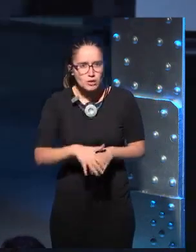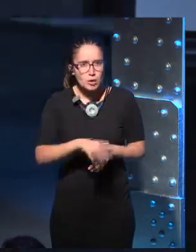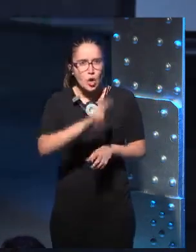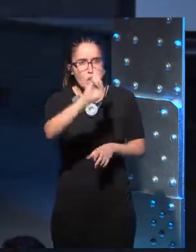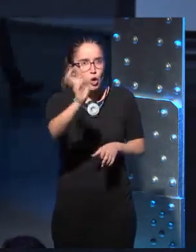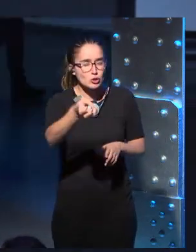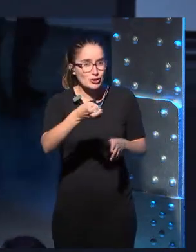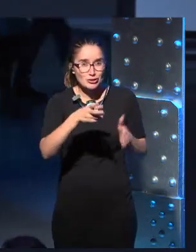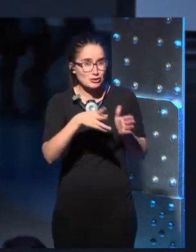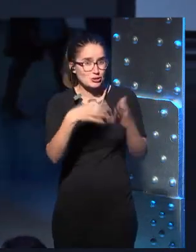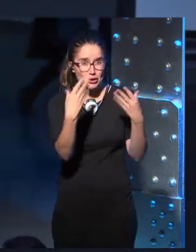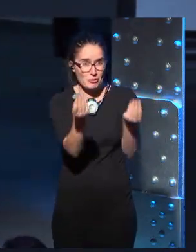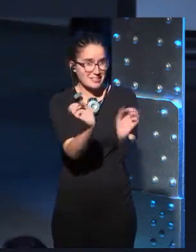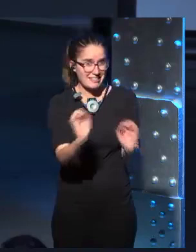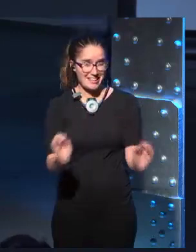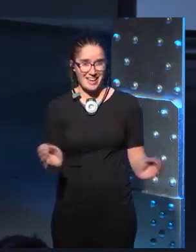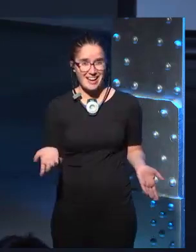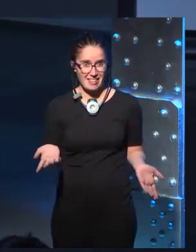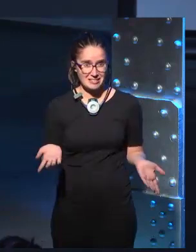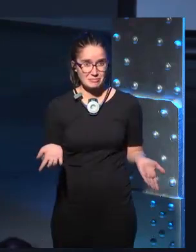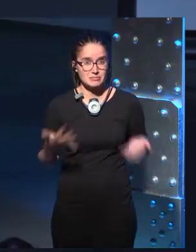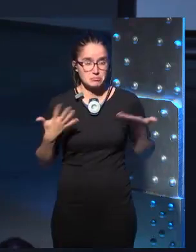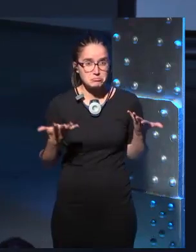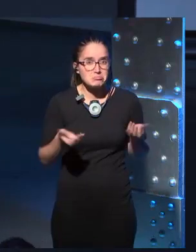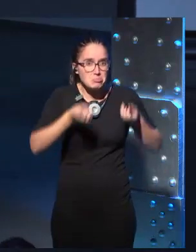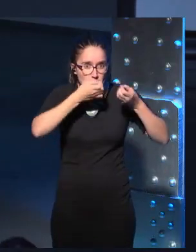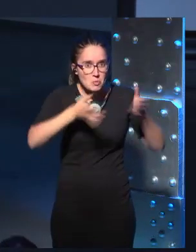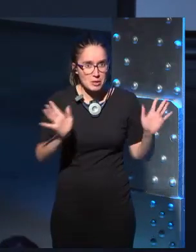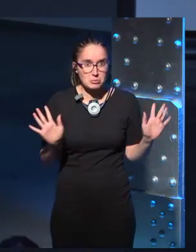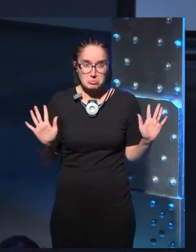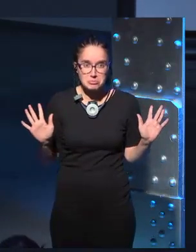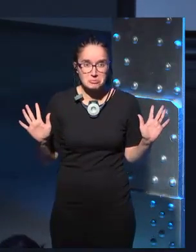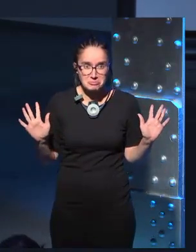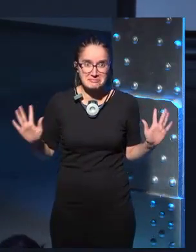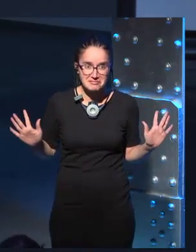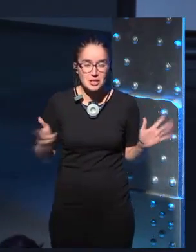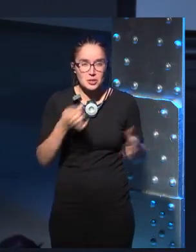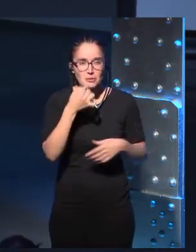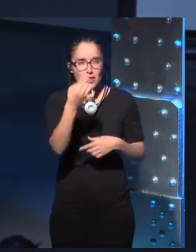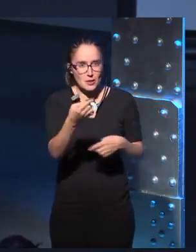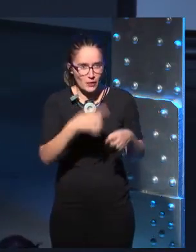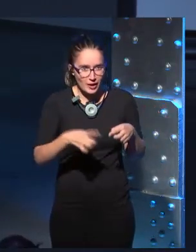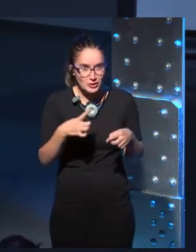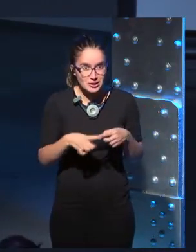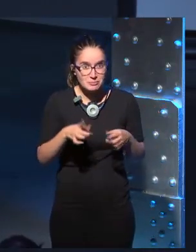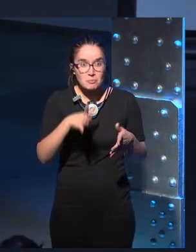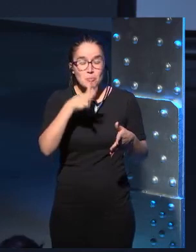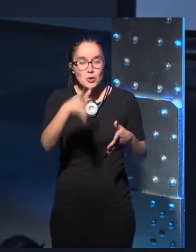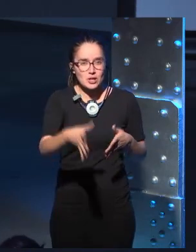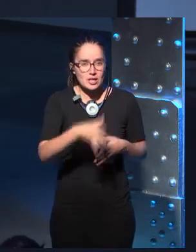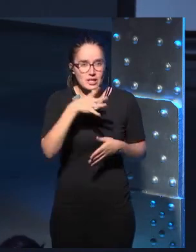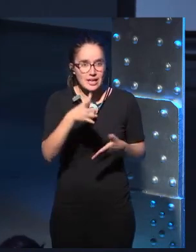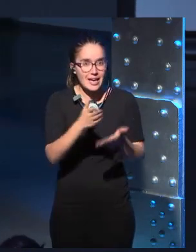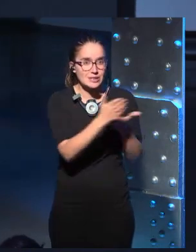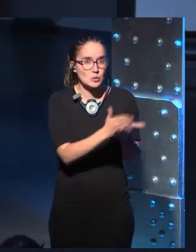understand anything tonight, which is good. So let me tell you one thing. Why do we do physics? Why do we